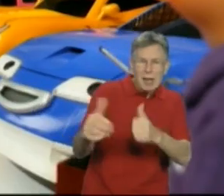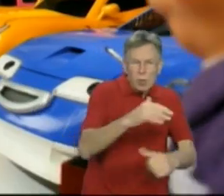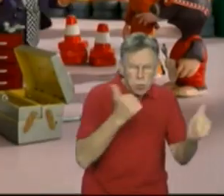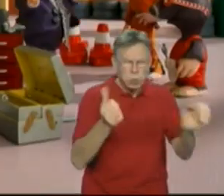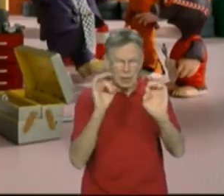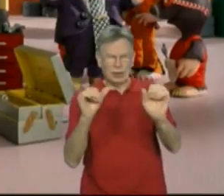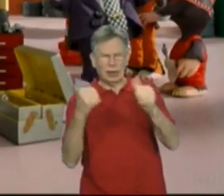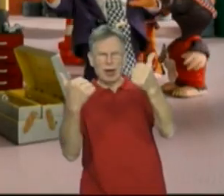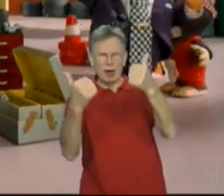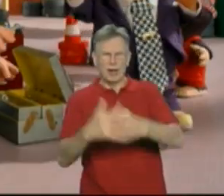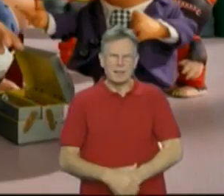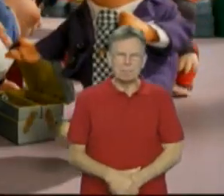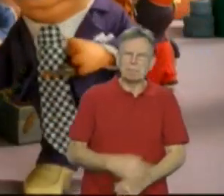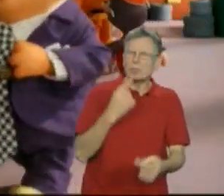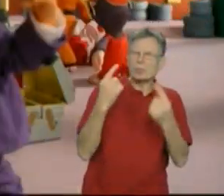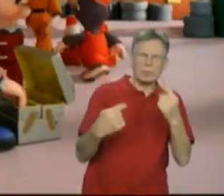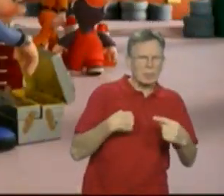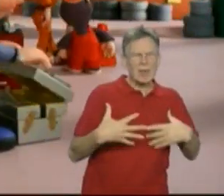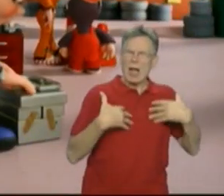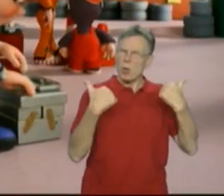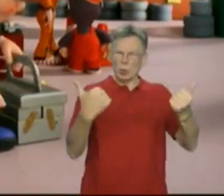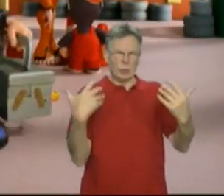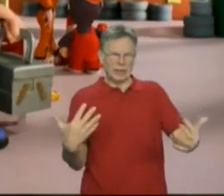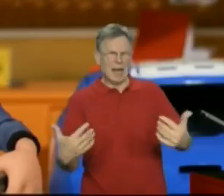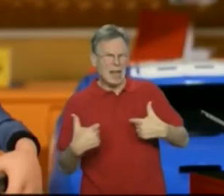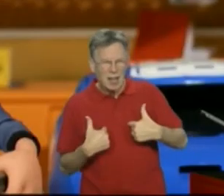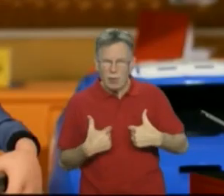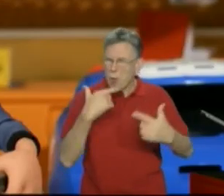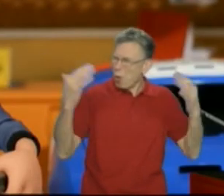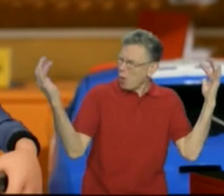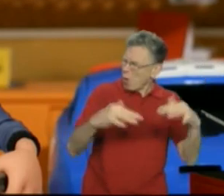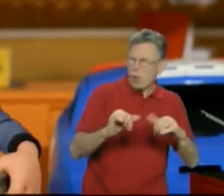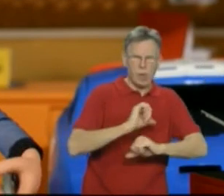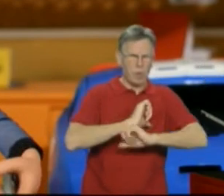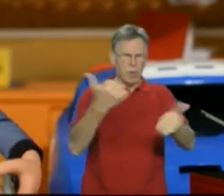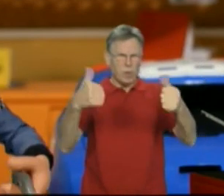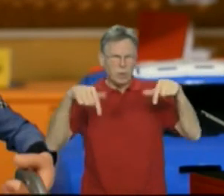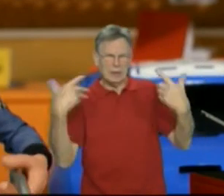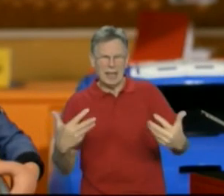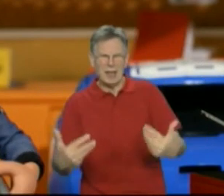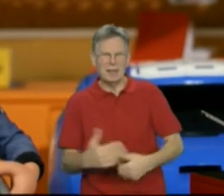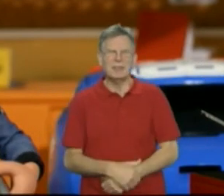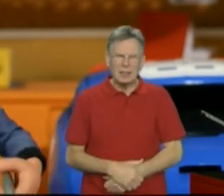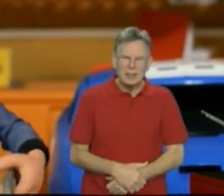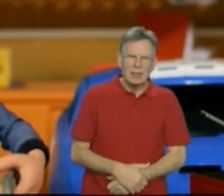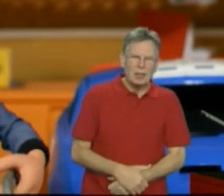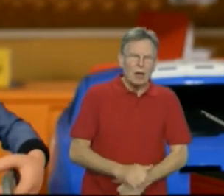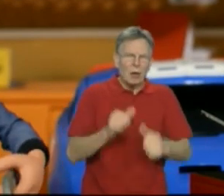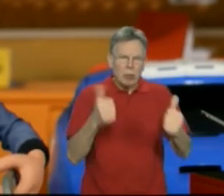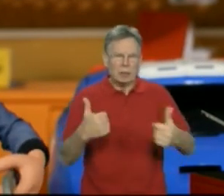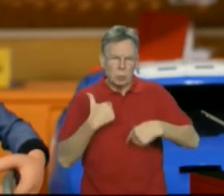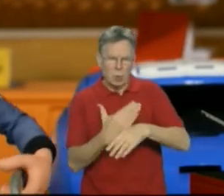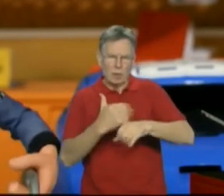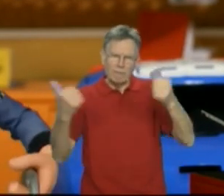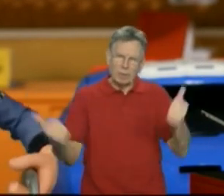sir! I'm in a good mood today. Record crowd, that's me done until the race kicks off. Reckon I'll nip back